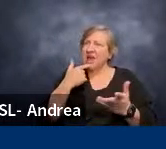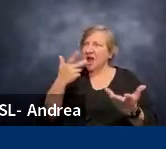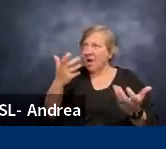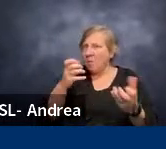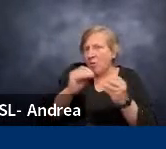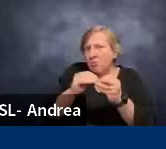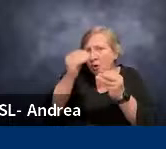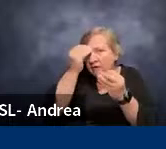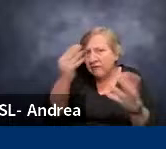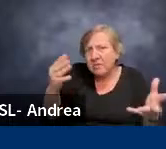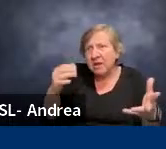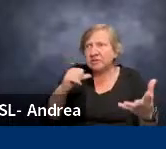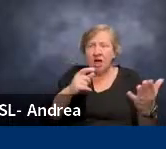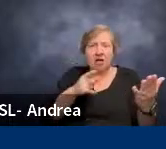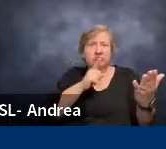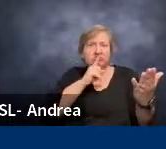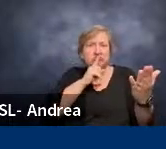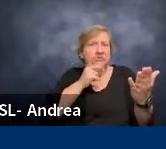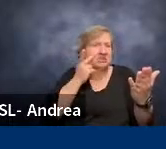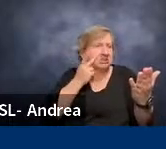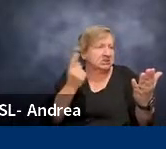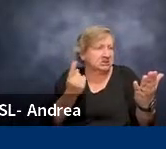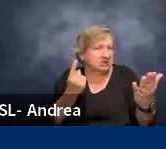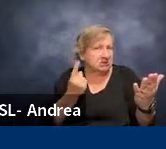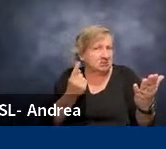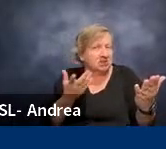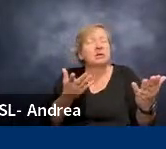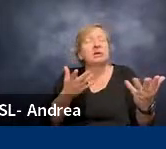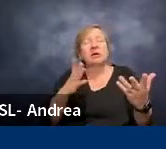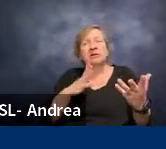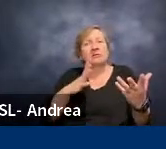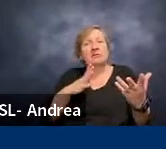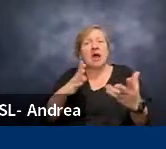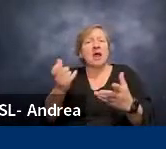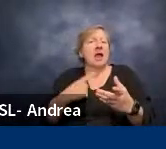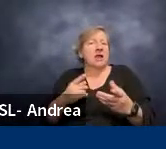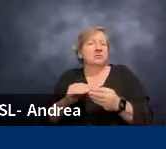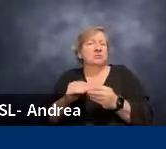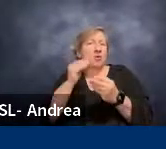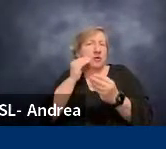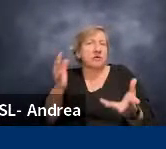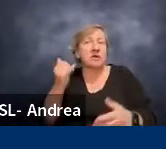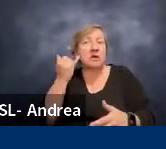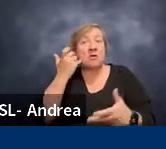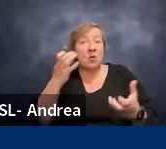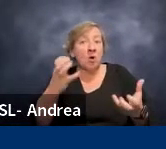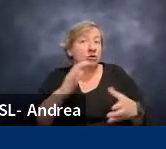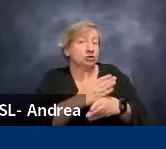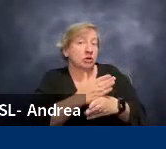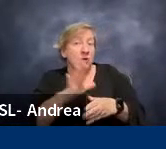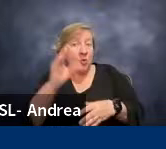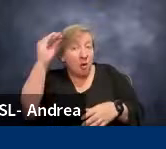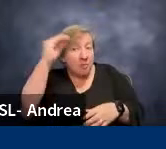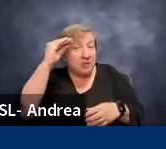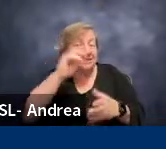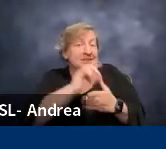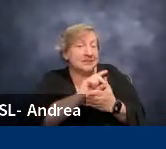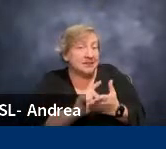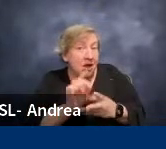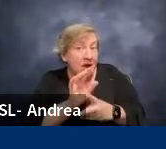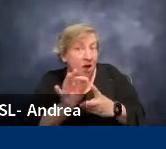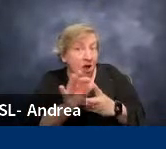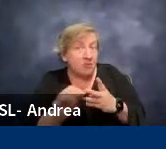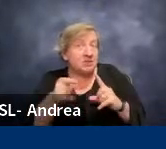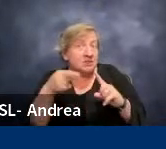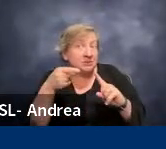you can ask for more information. If you are going to share your opinion on design options or specific analysis,